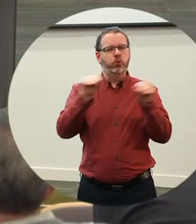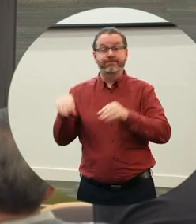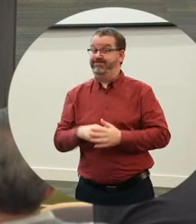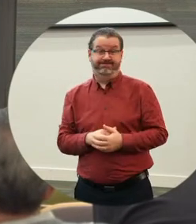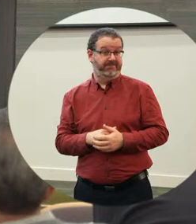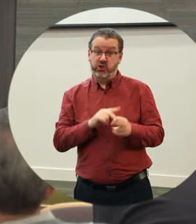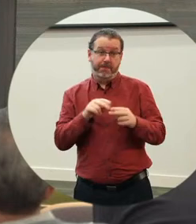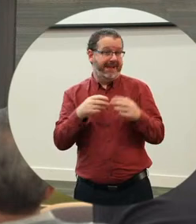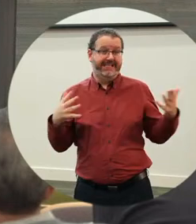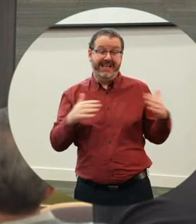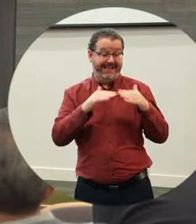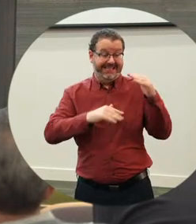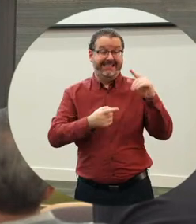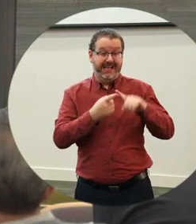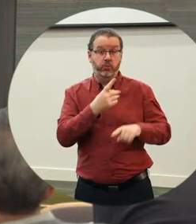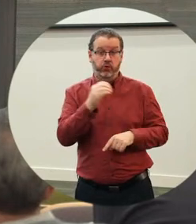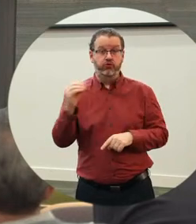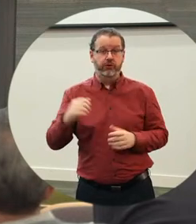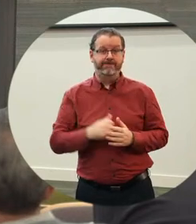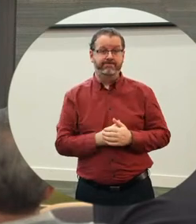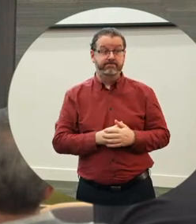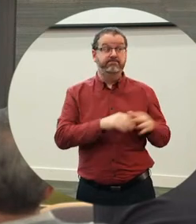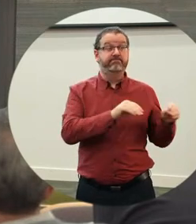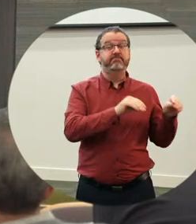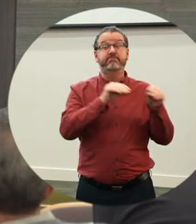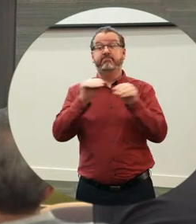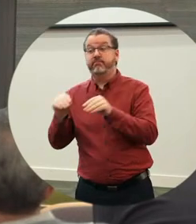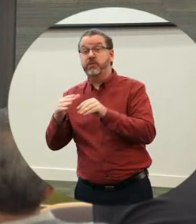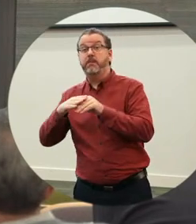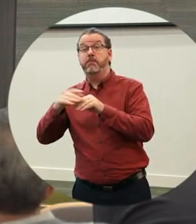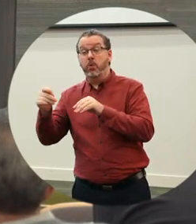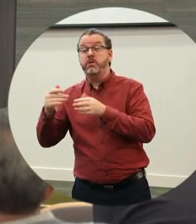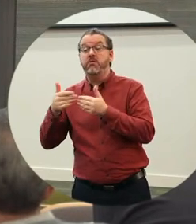100 that joined, the vast majority were gone within a couple of years.